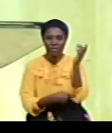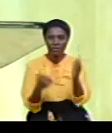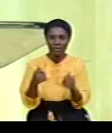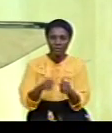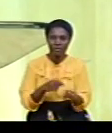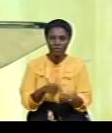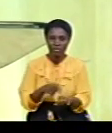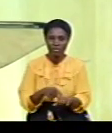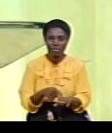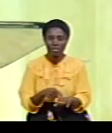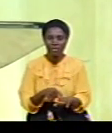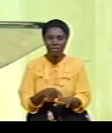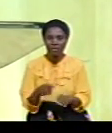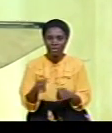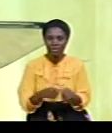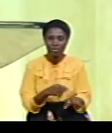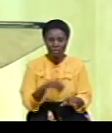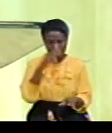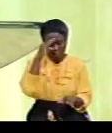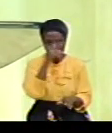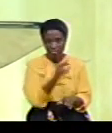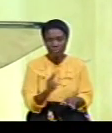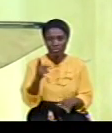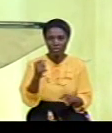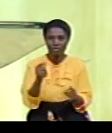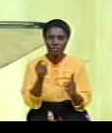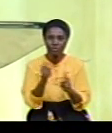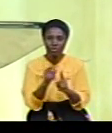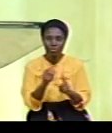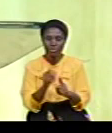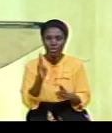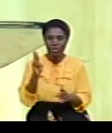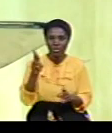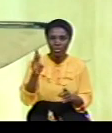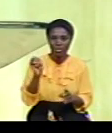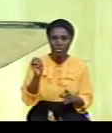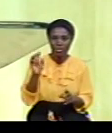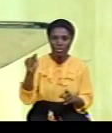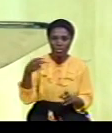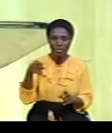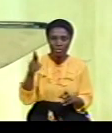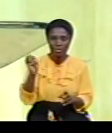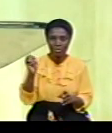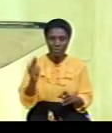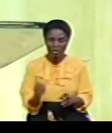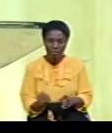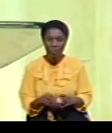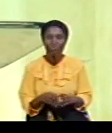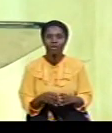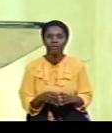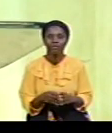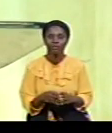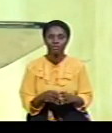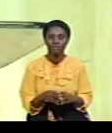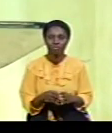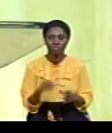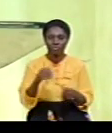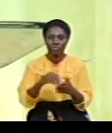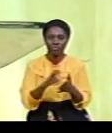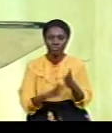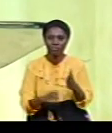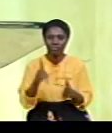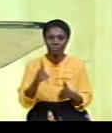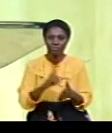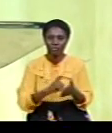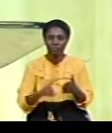brings a very important lesson that is indispensable in our journey to heaven. In chapter 1 verse 19, it says, wherefore,